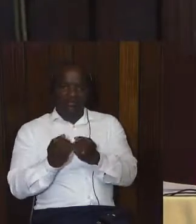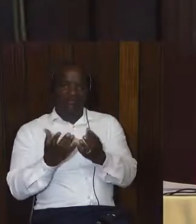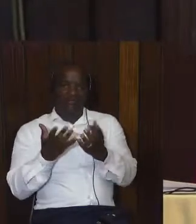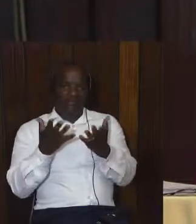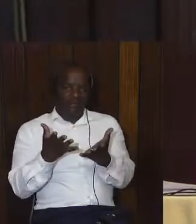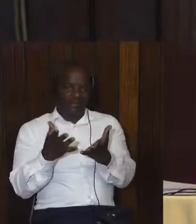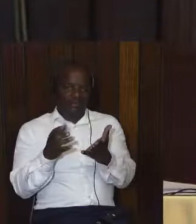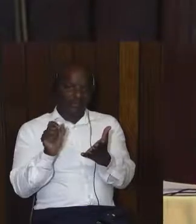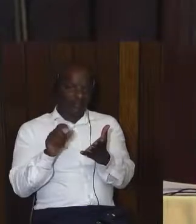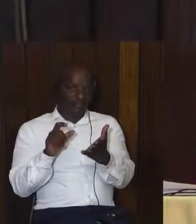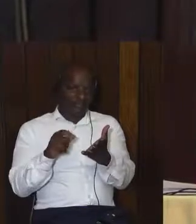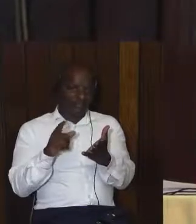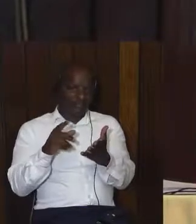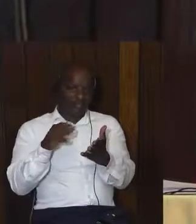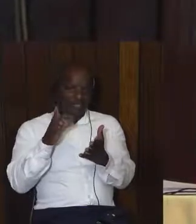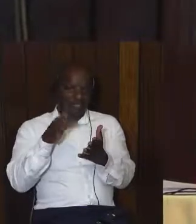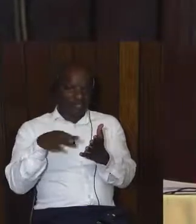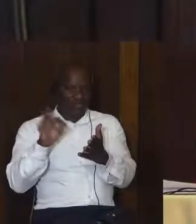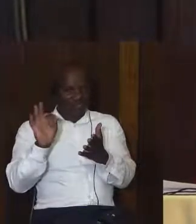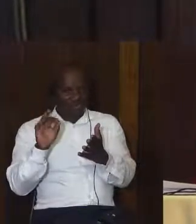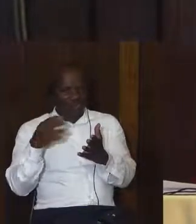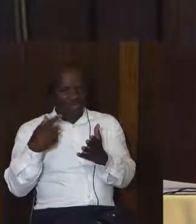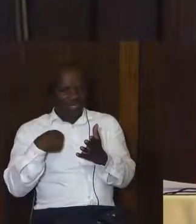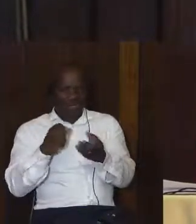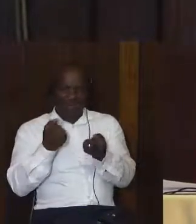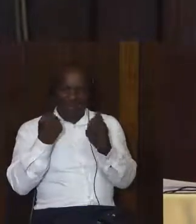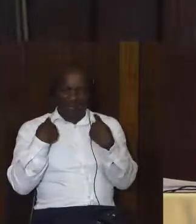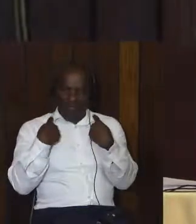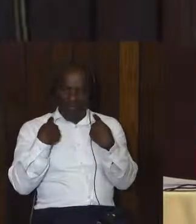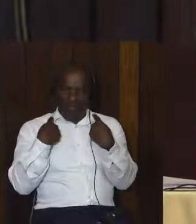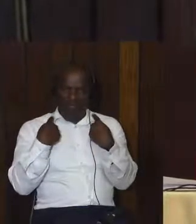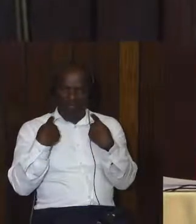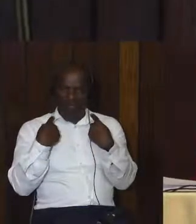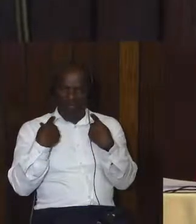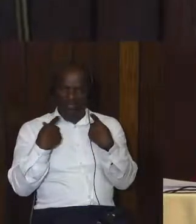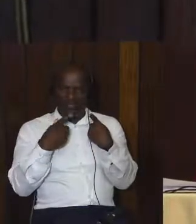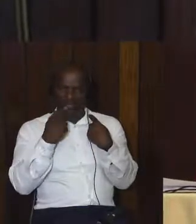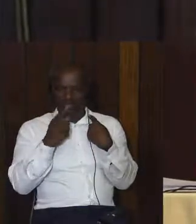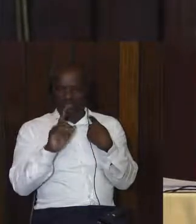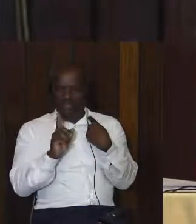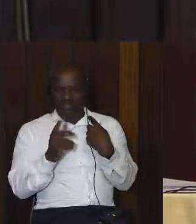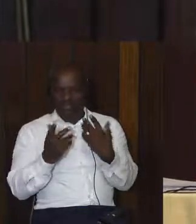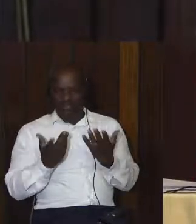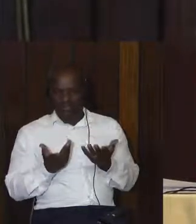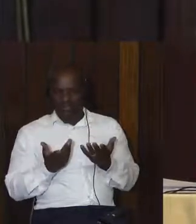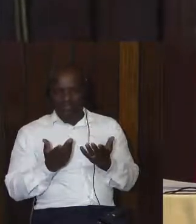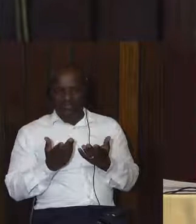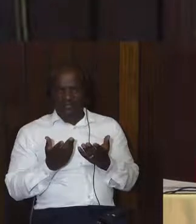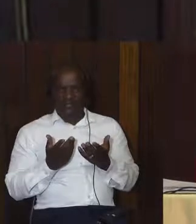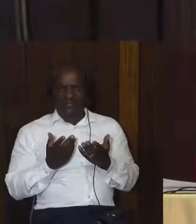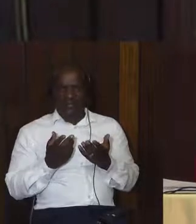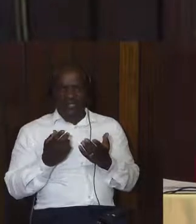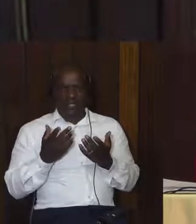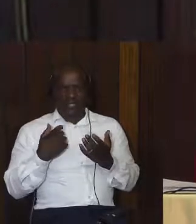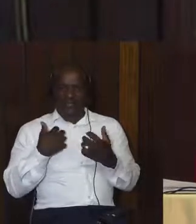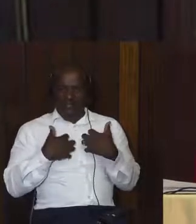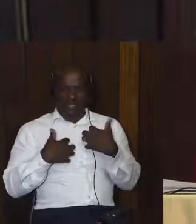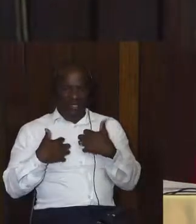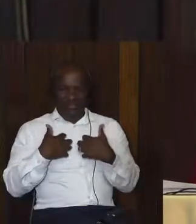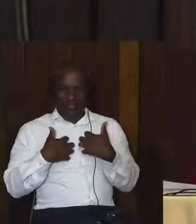that correct? Did I hear it properly, or I misunderstood what you have said? I'm worried,